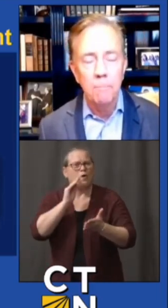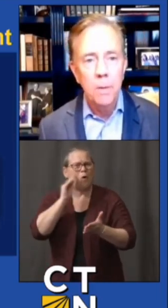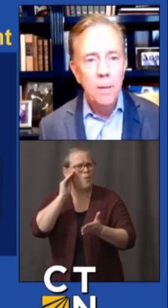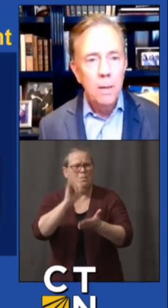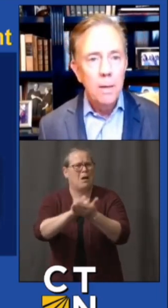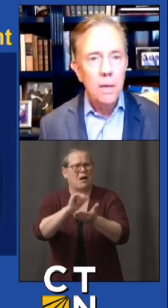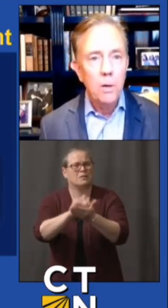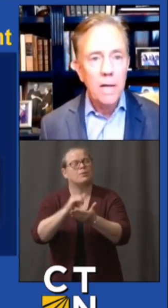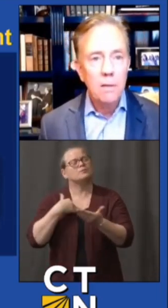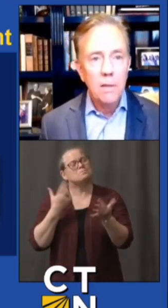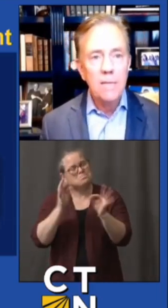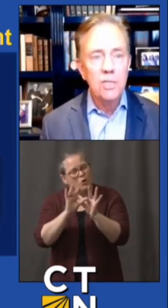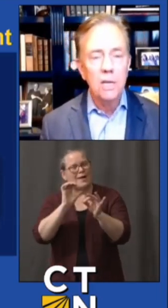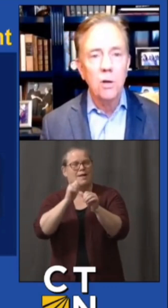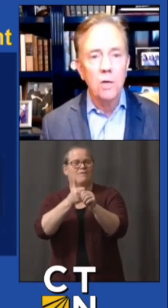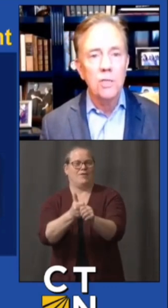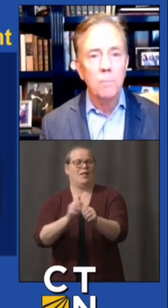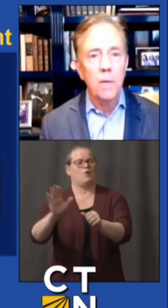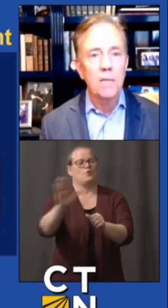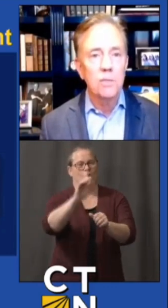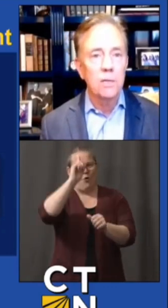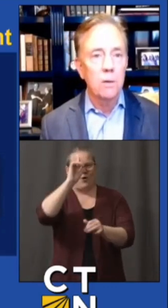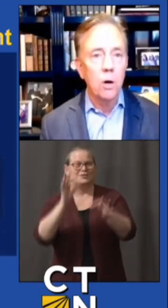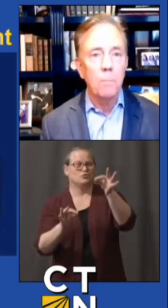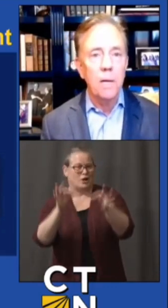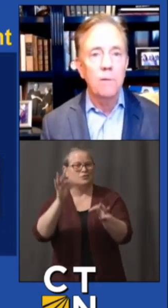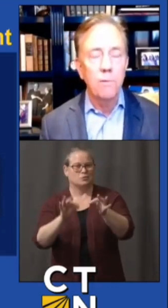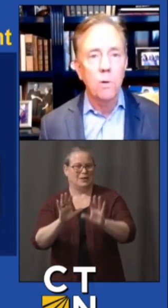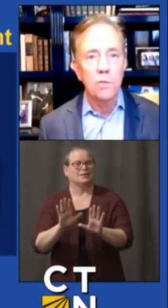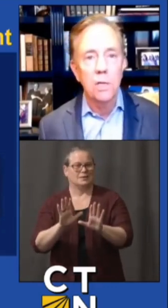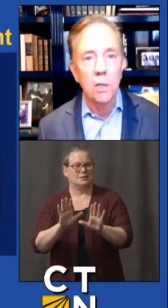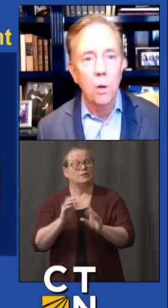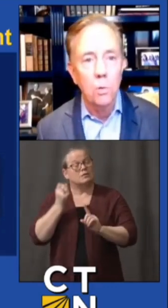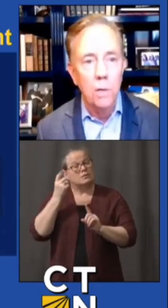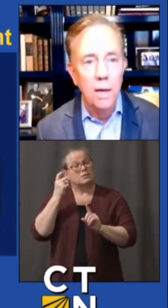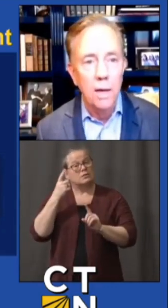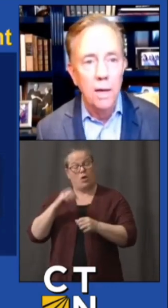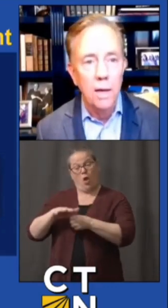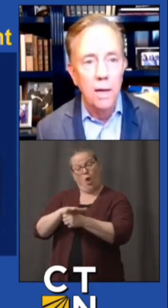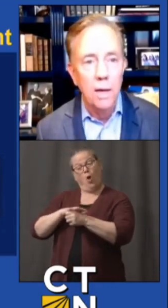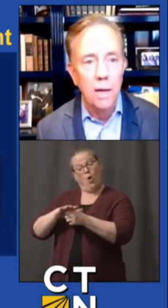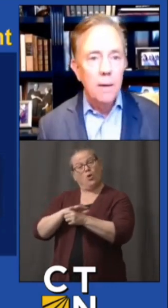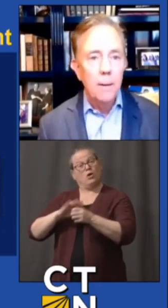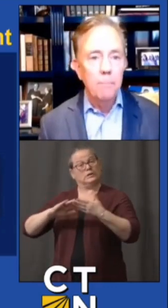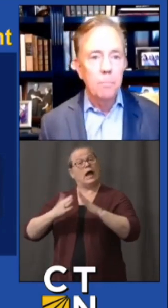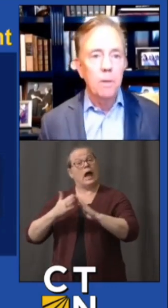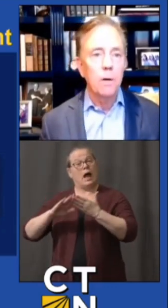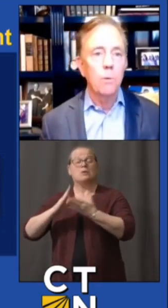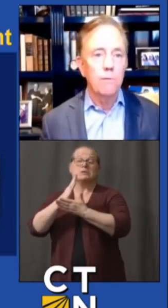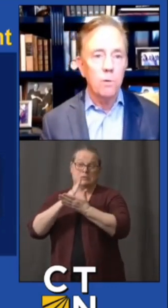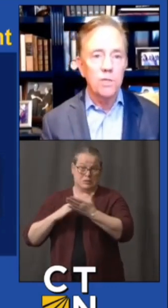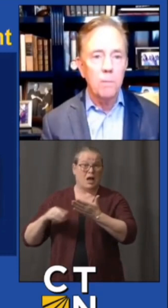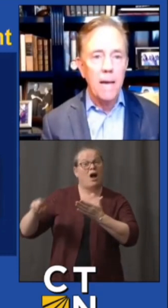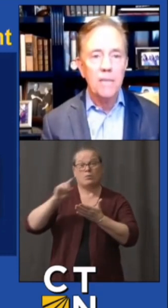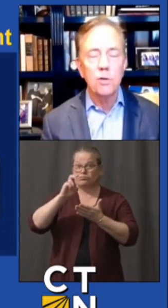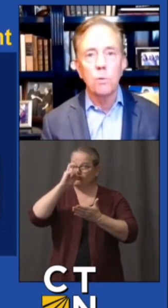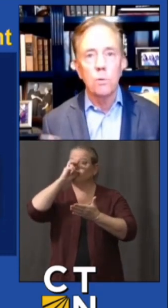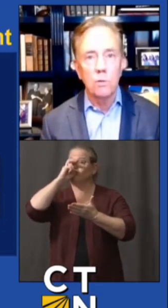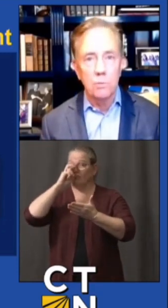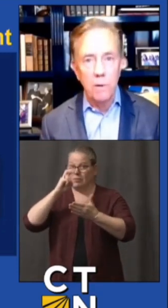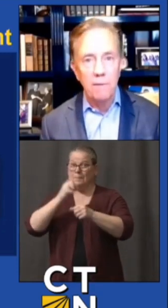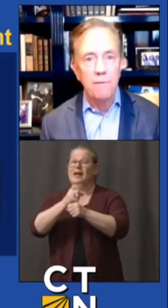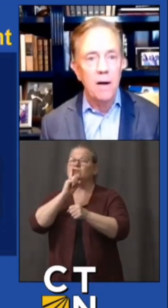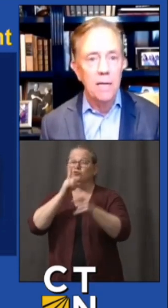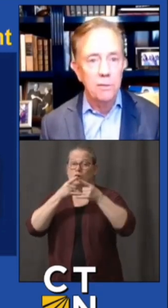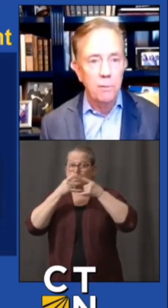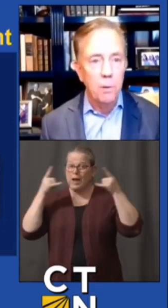there. That said, there are some things that are being enforced at the local level. We're enforcing mask rules.